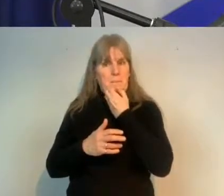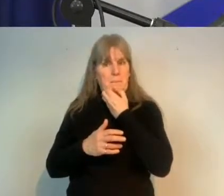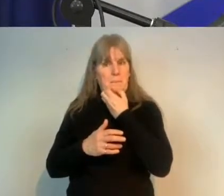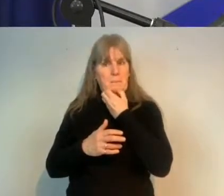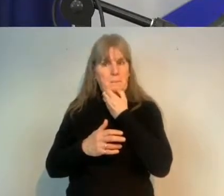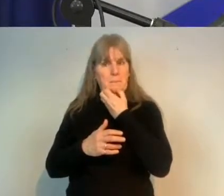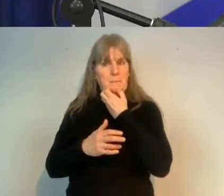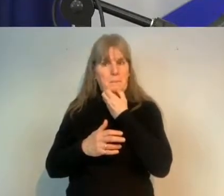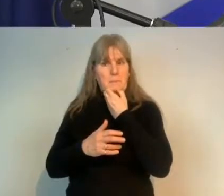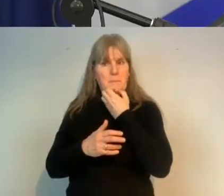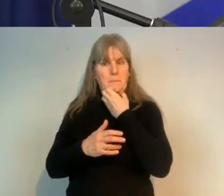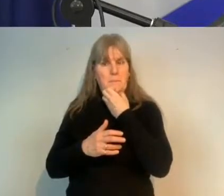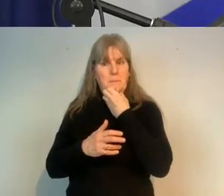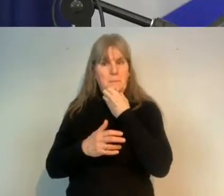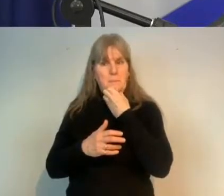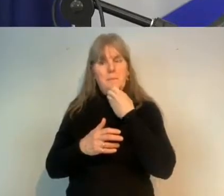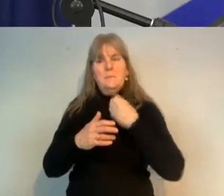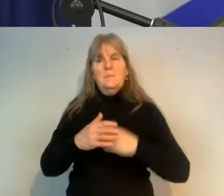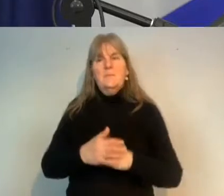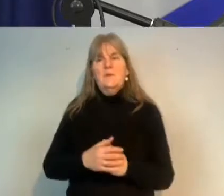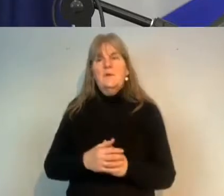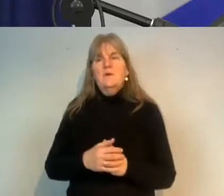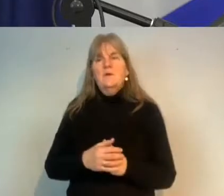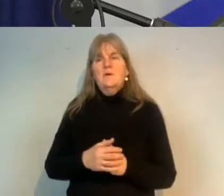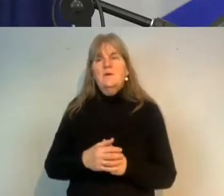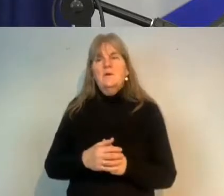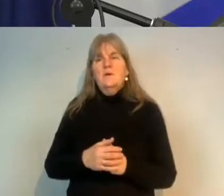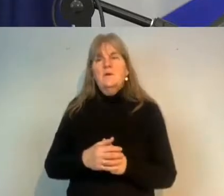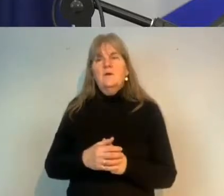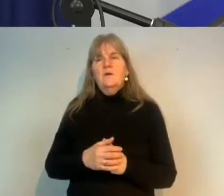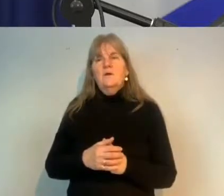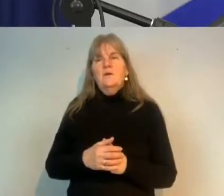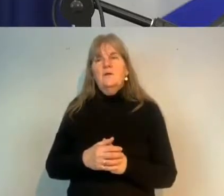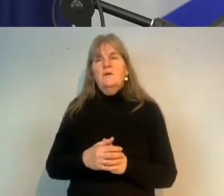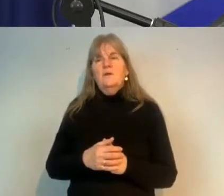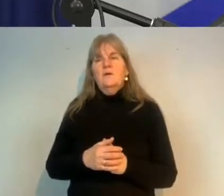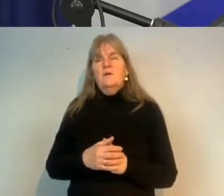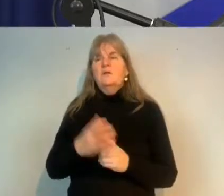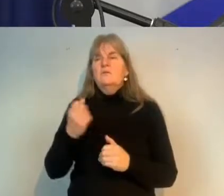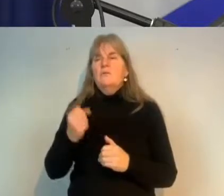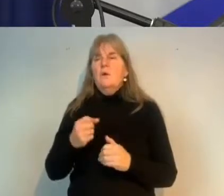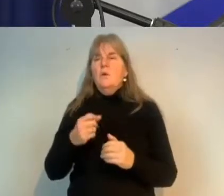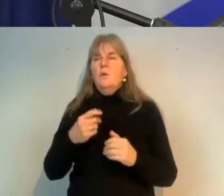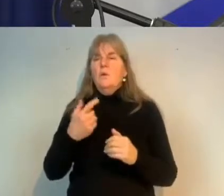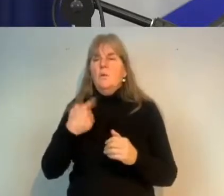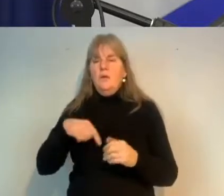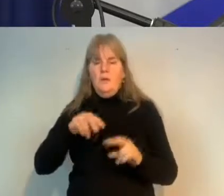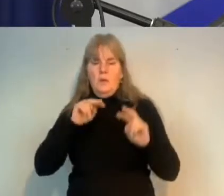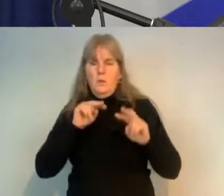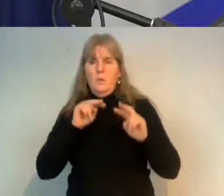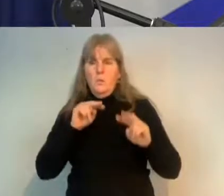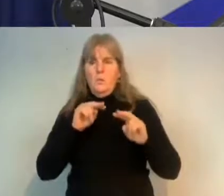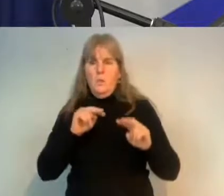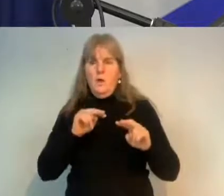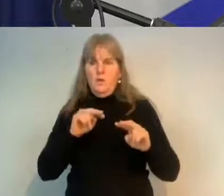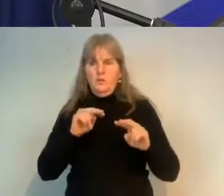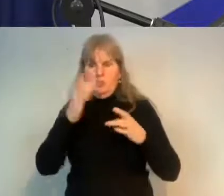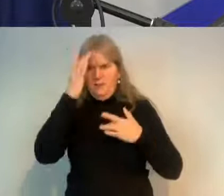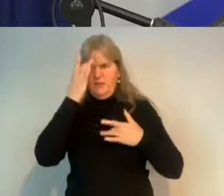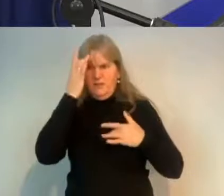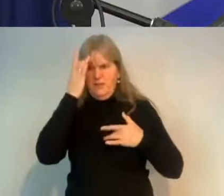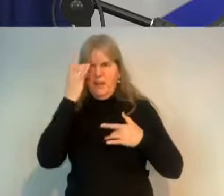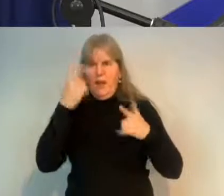In terms of which communicable disease measures we're watching to inform this decision, we are